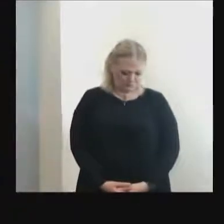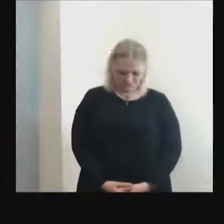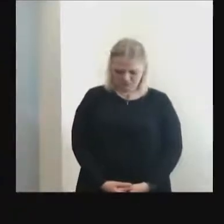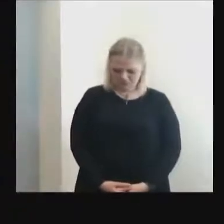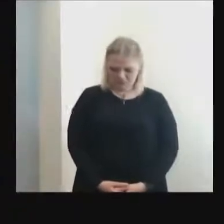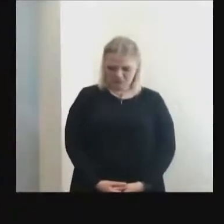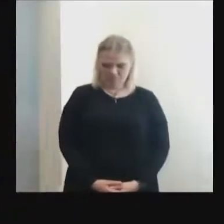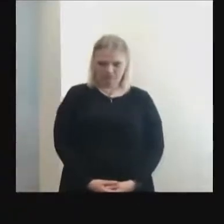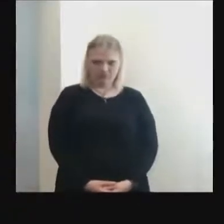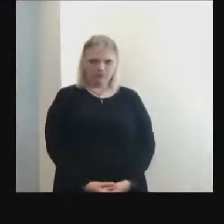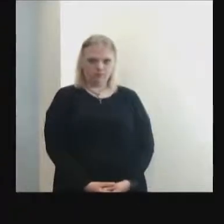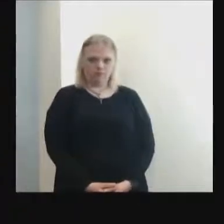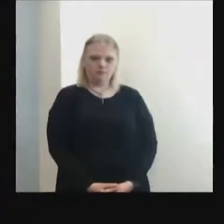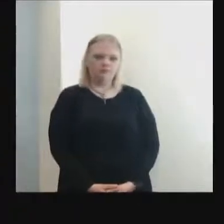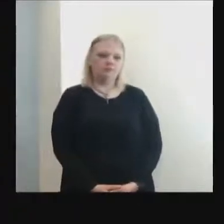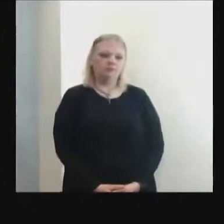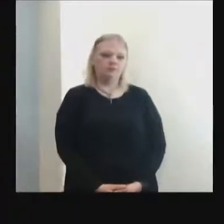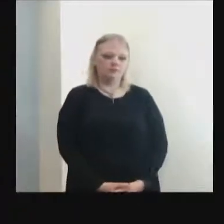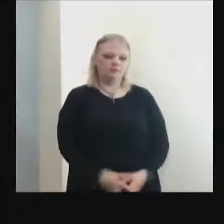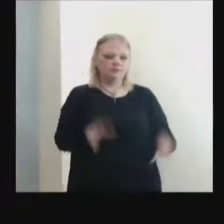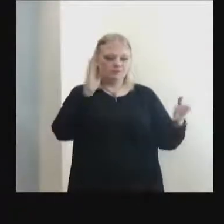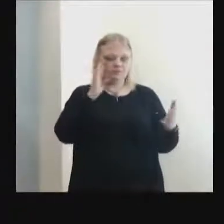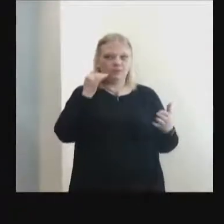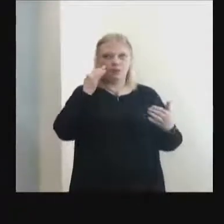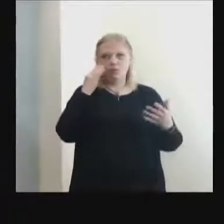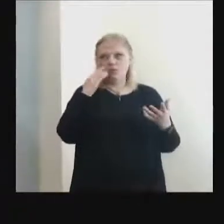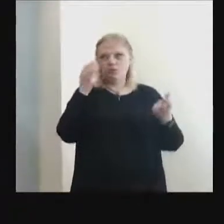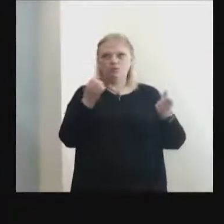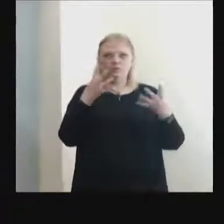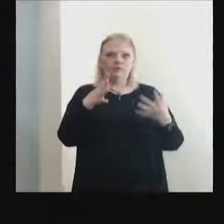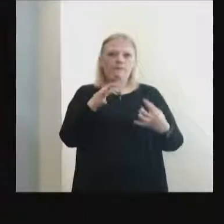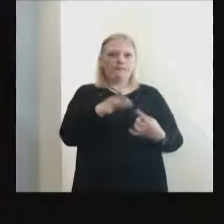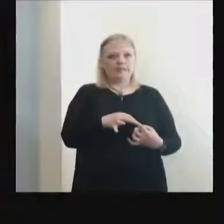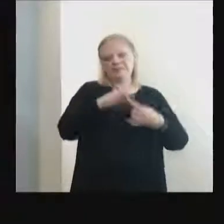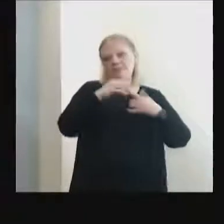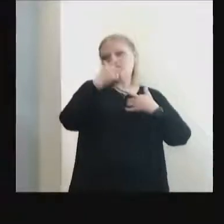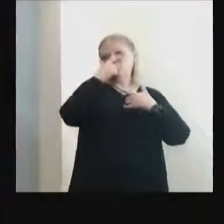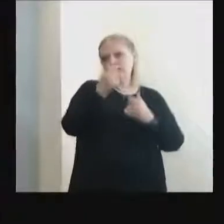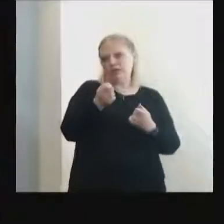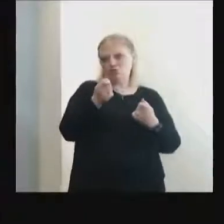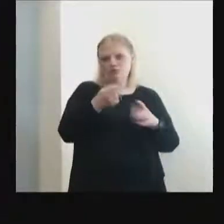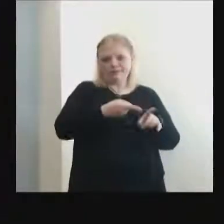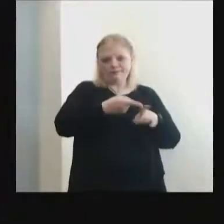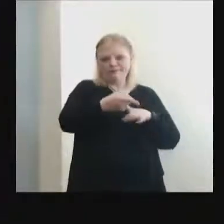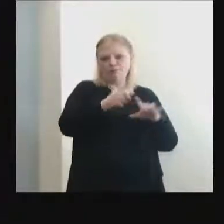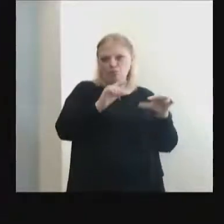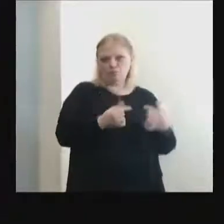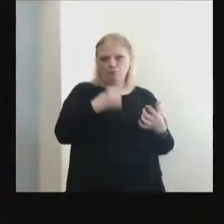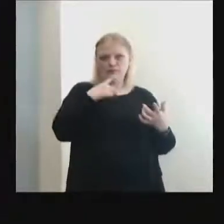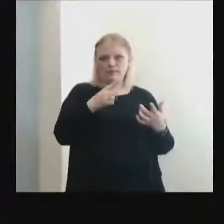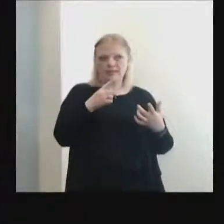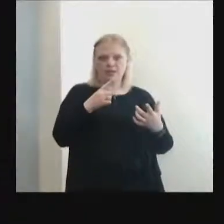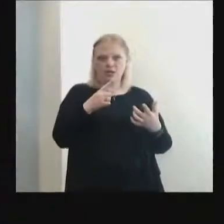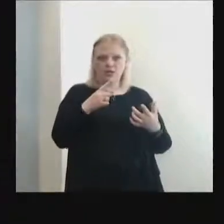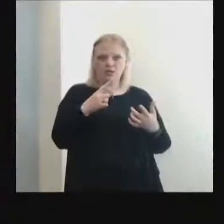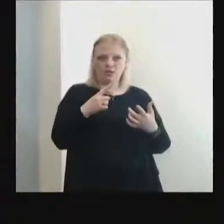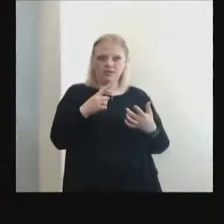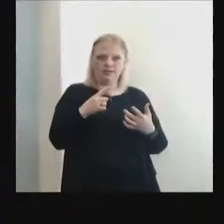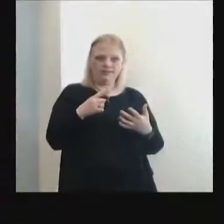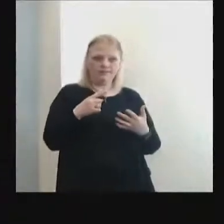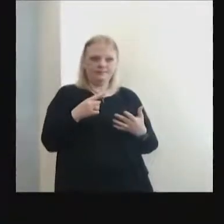Hey, Mike, I know that there are a lot of special interest groups out there that are lobbying for their own